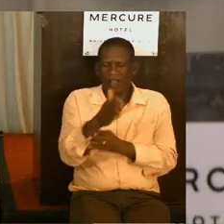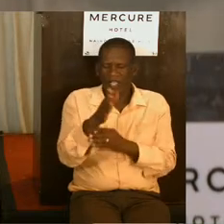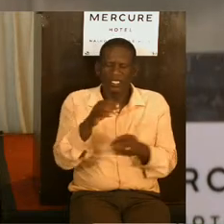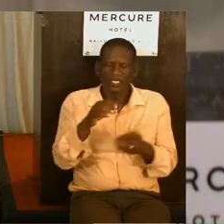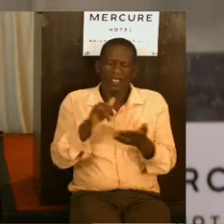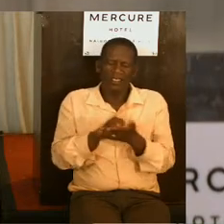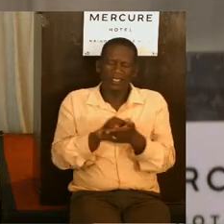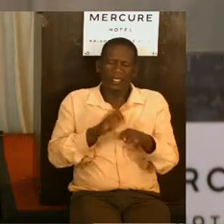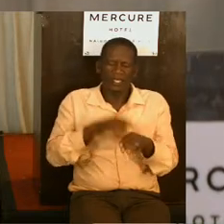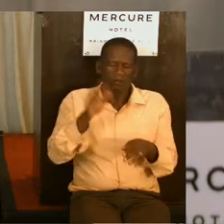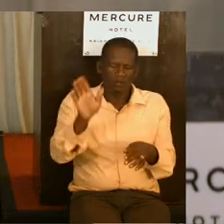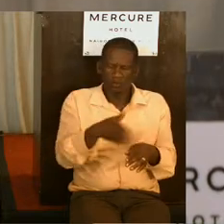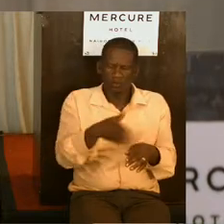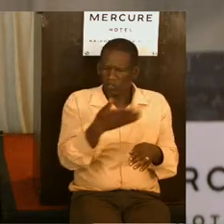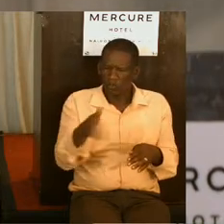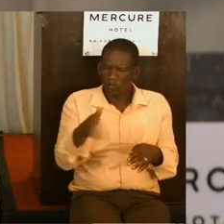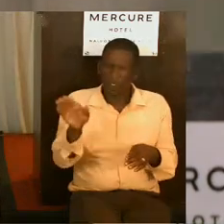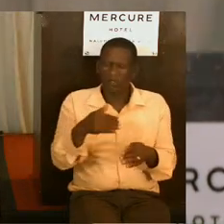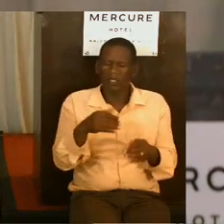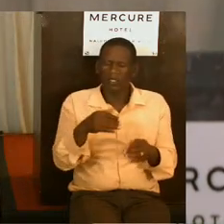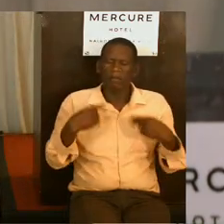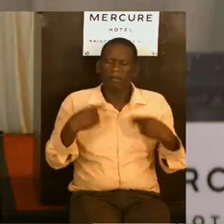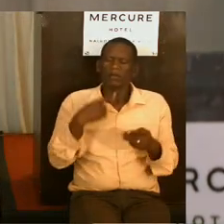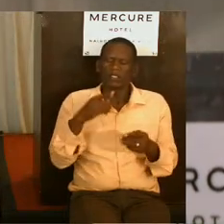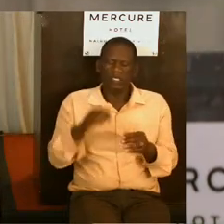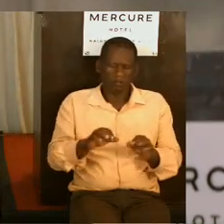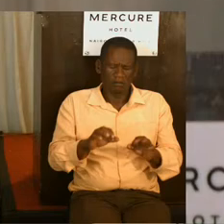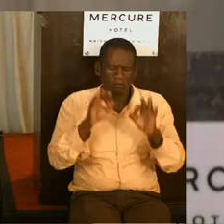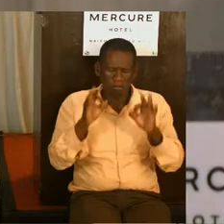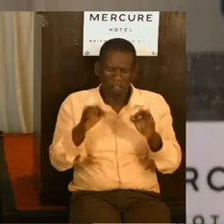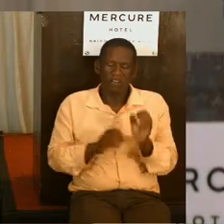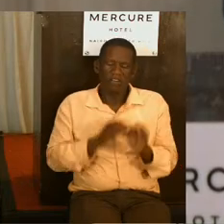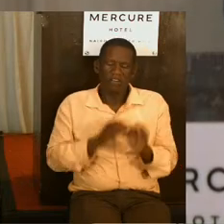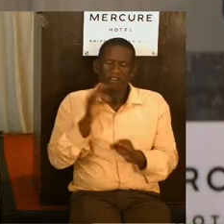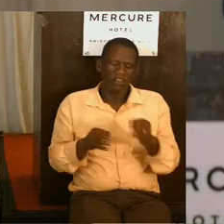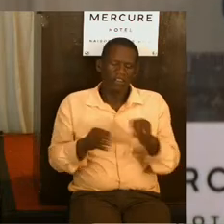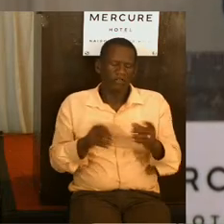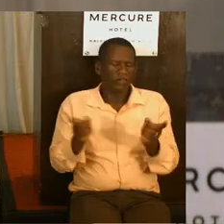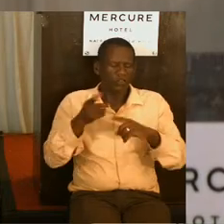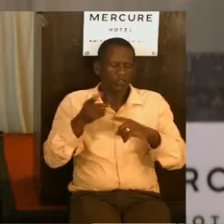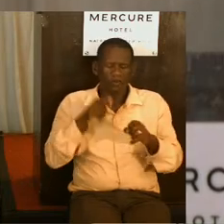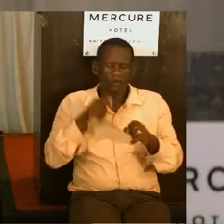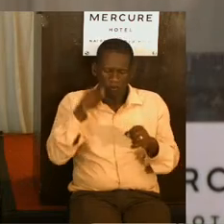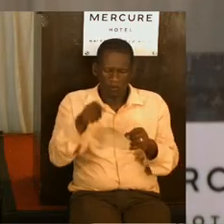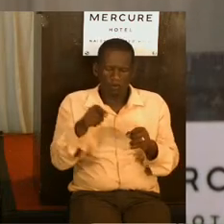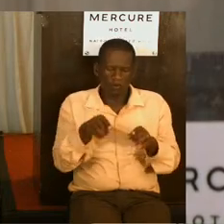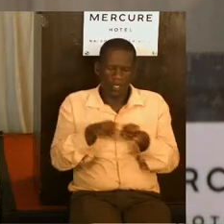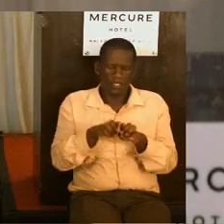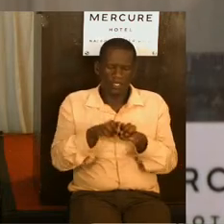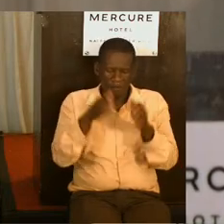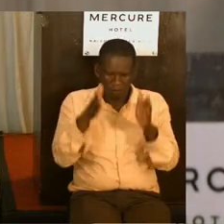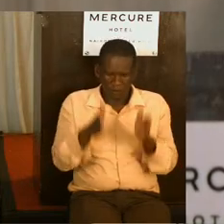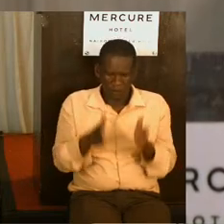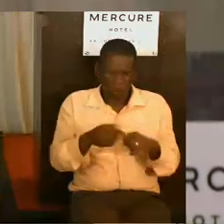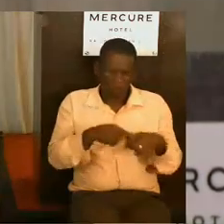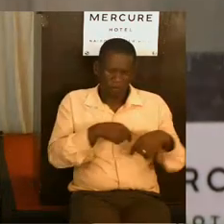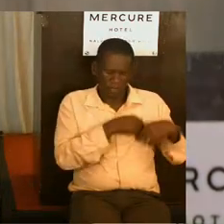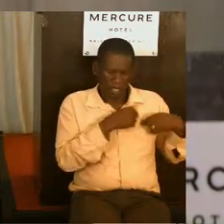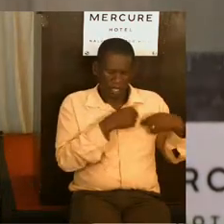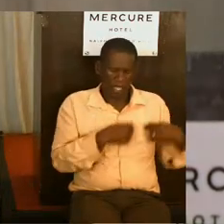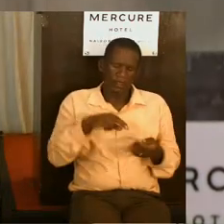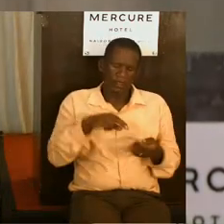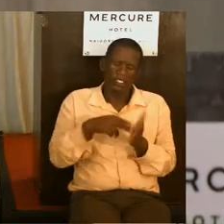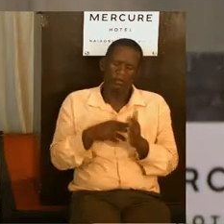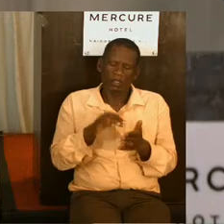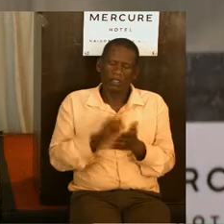when you swing it around then people say that is wonderful if it doesn't come from you as a person from the heart that it